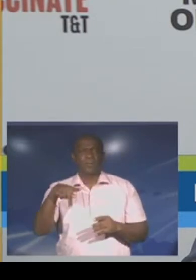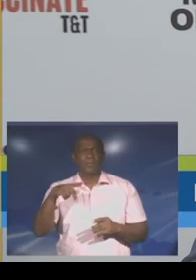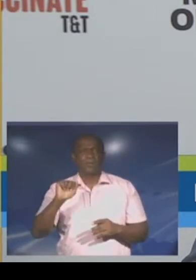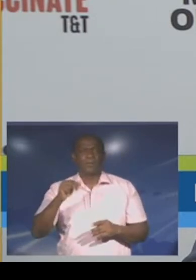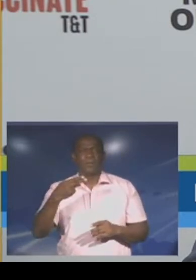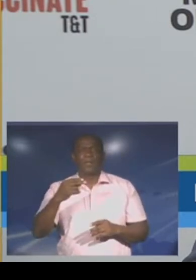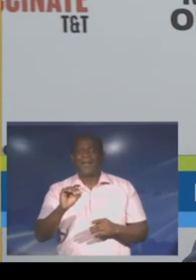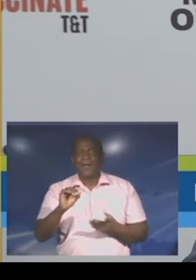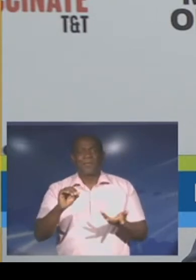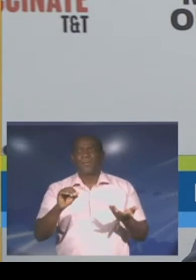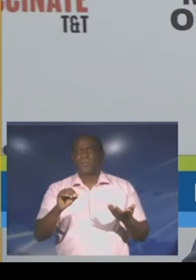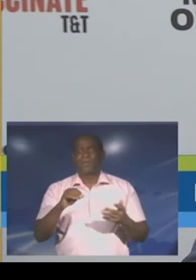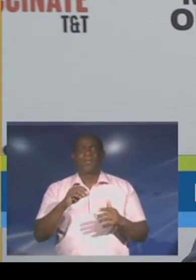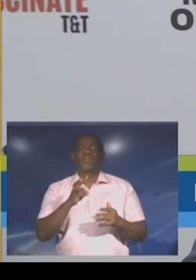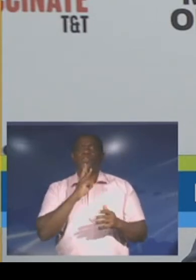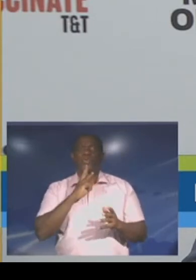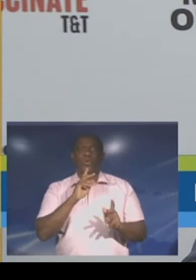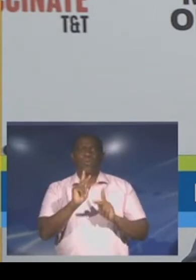new strategy